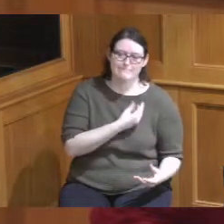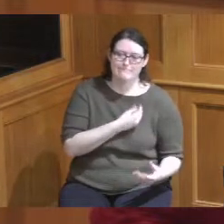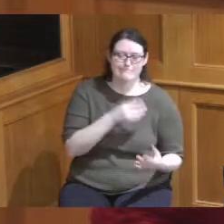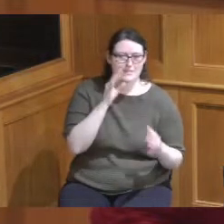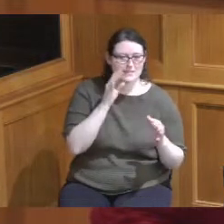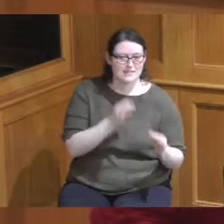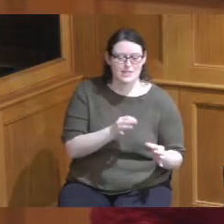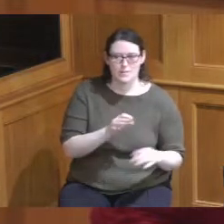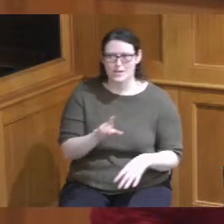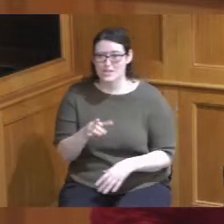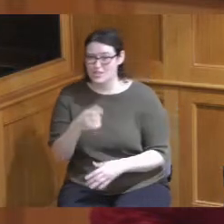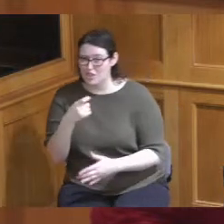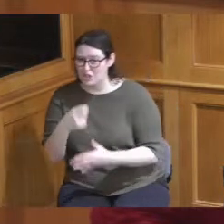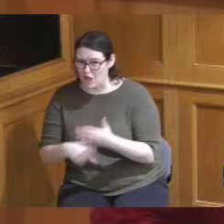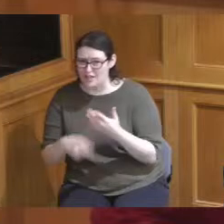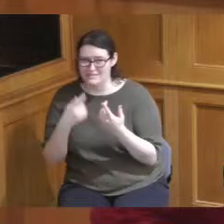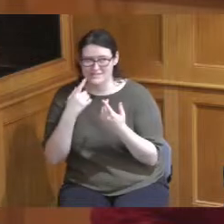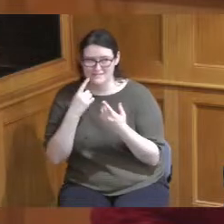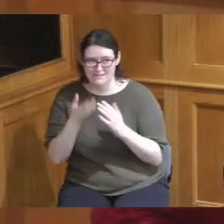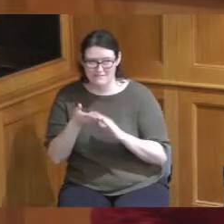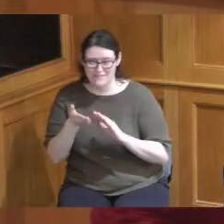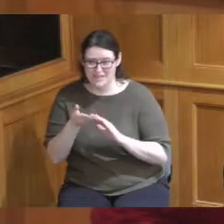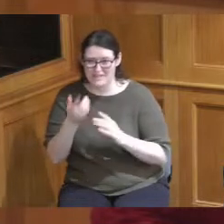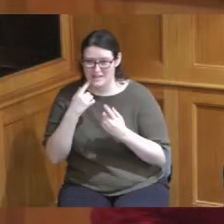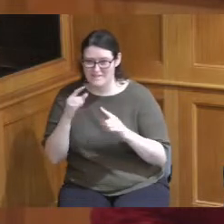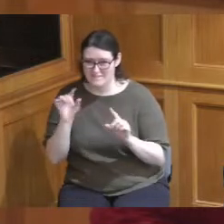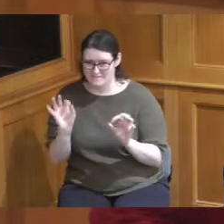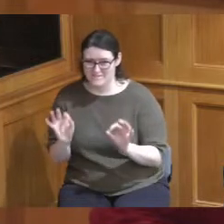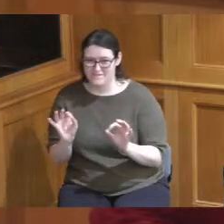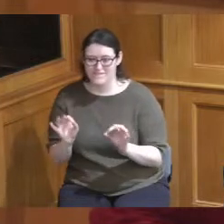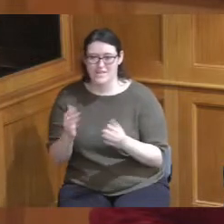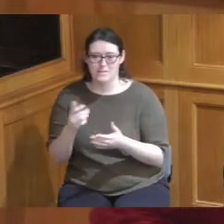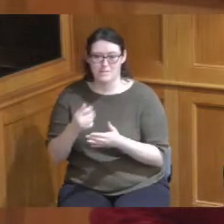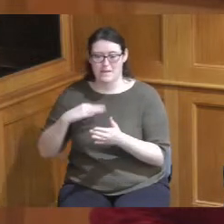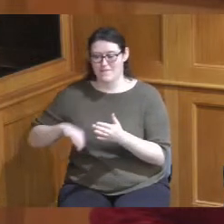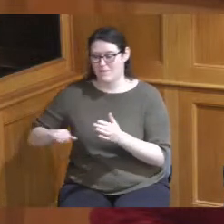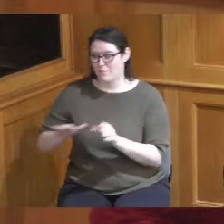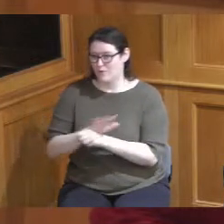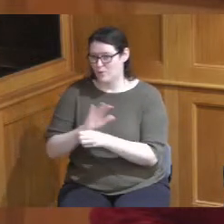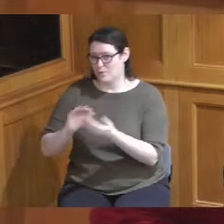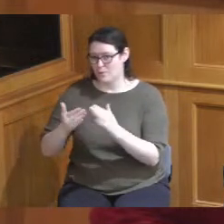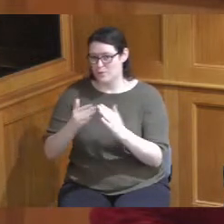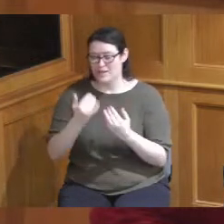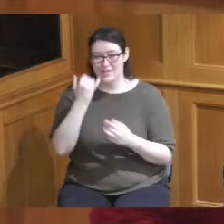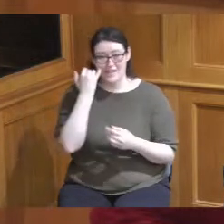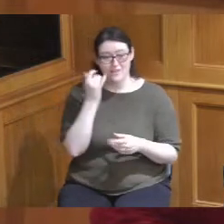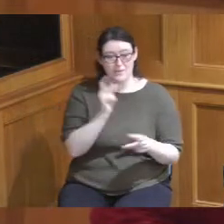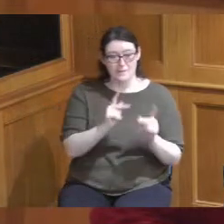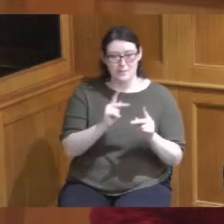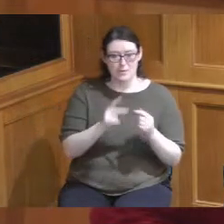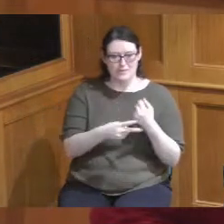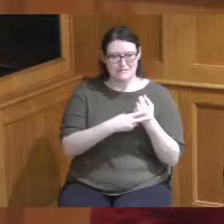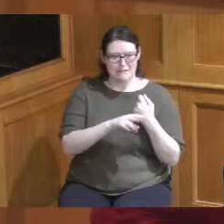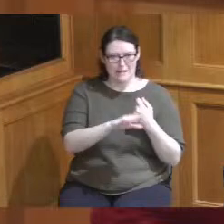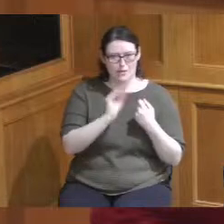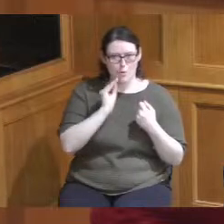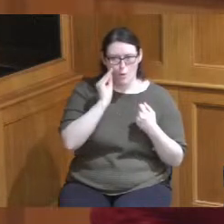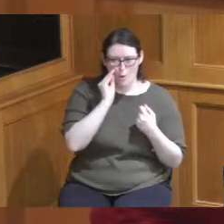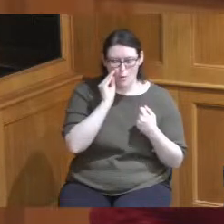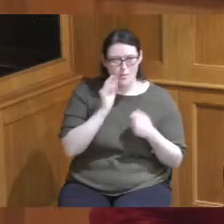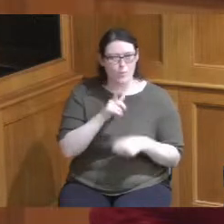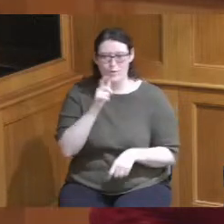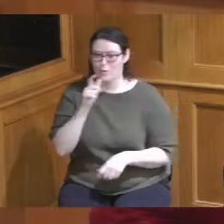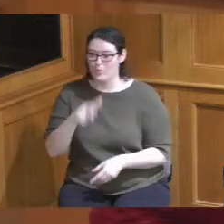cost-effective strategy that benefits our entire community. When we focus on keeping individuals and families housed, we reduce the need for